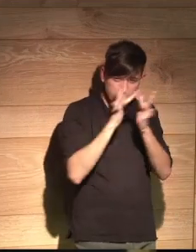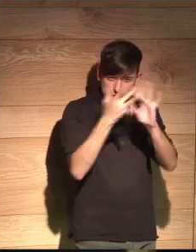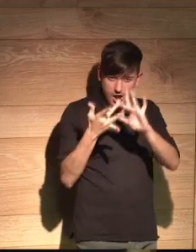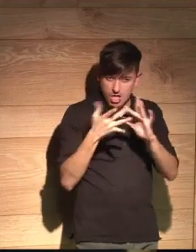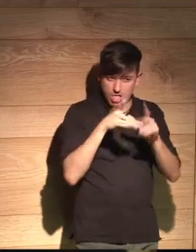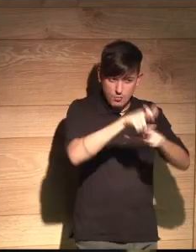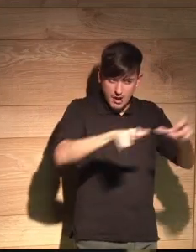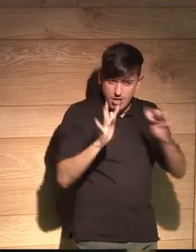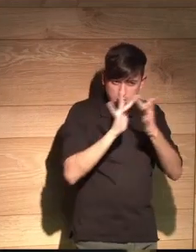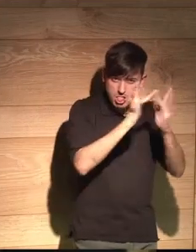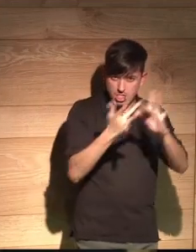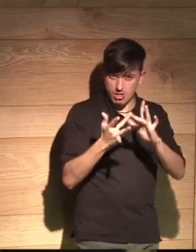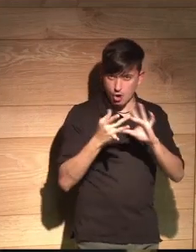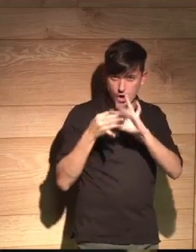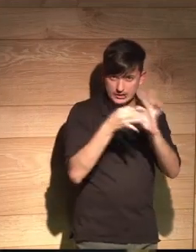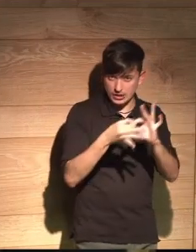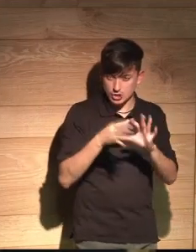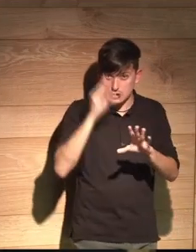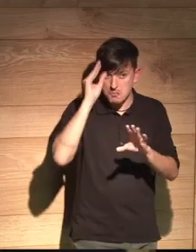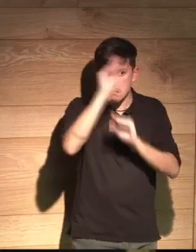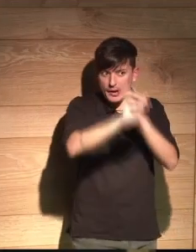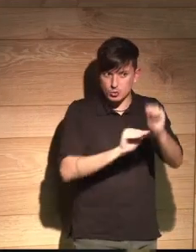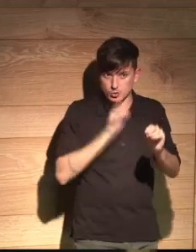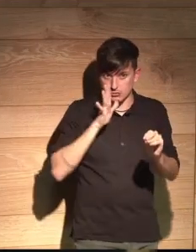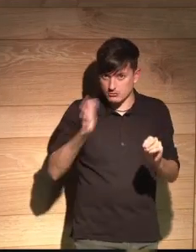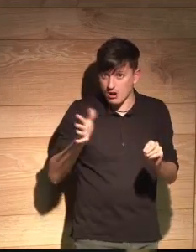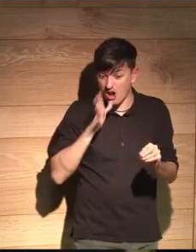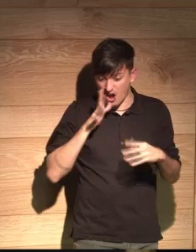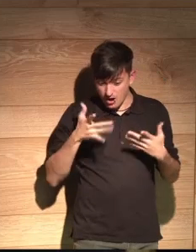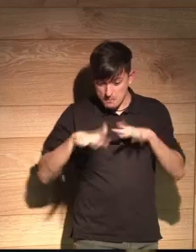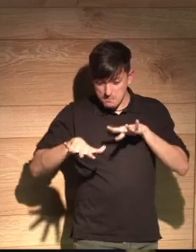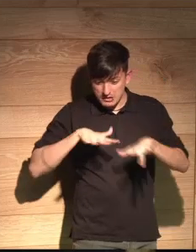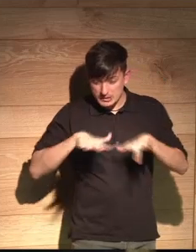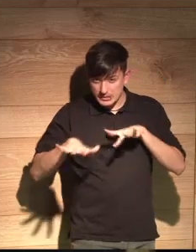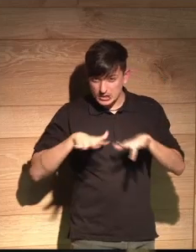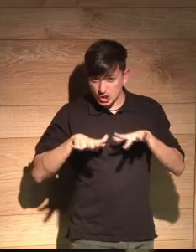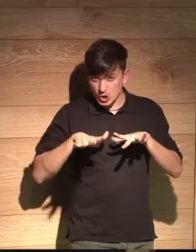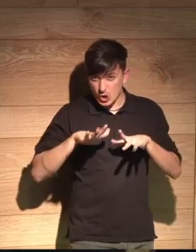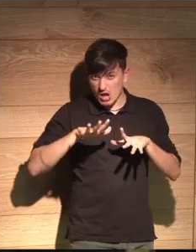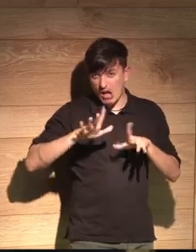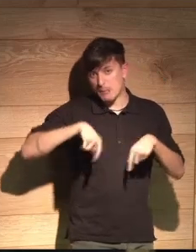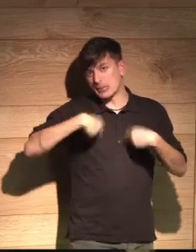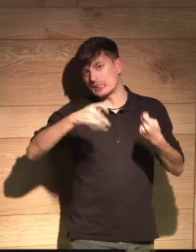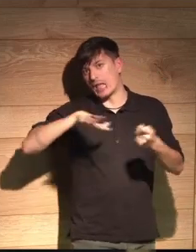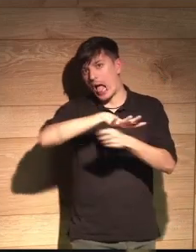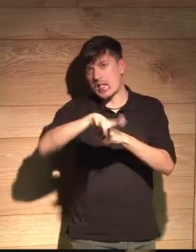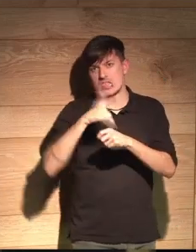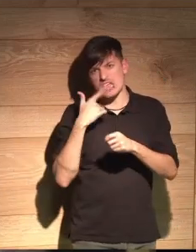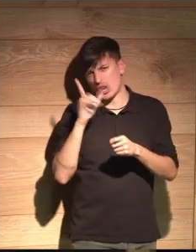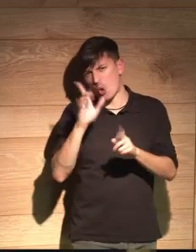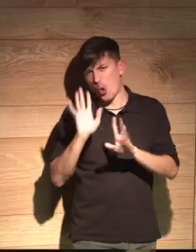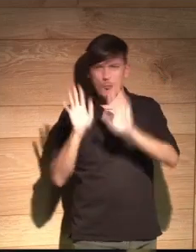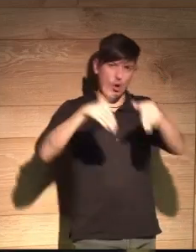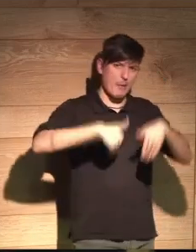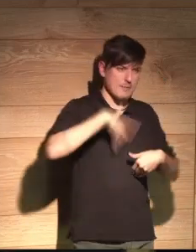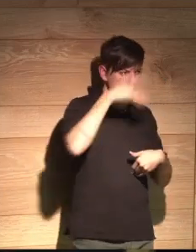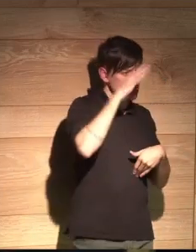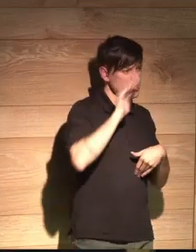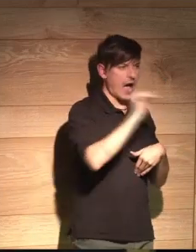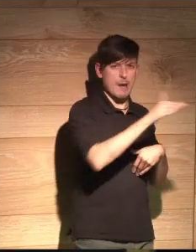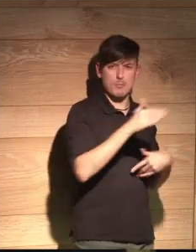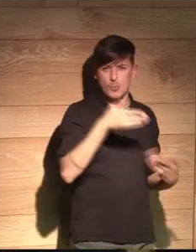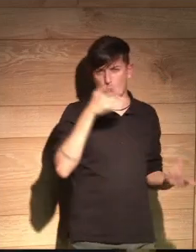smarter cities and connecting human beings to cities. So my question is, well, there's a part of the environmental movement that says, no,